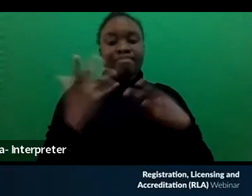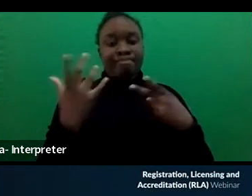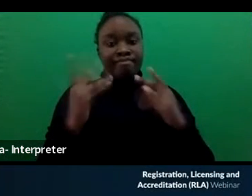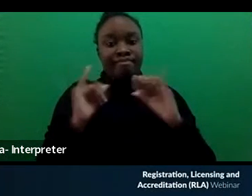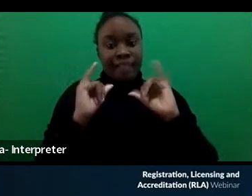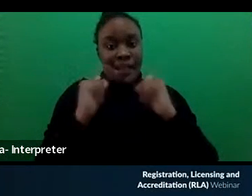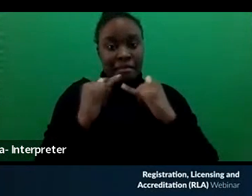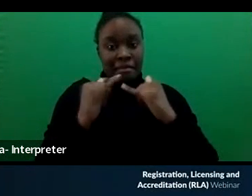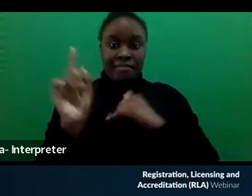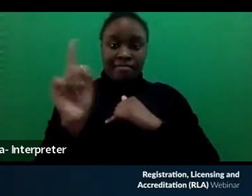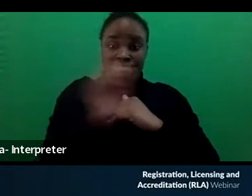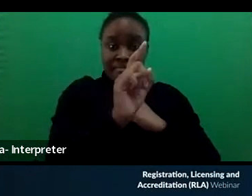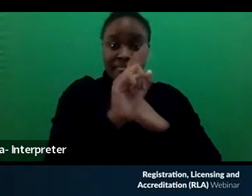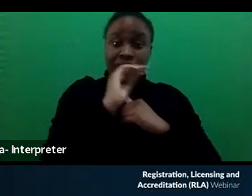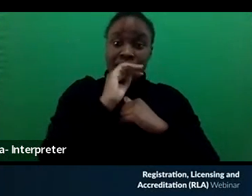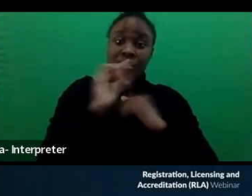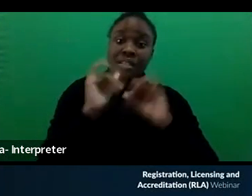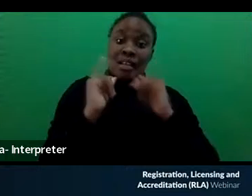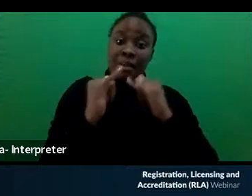Companies, they can register